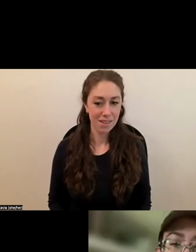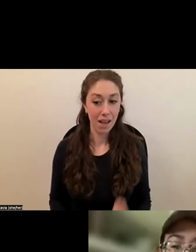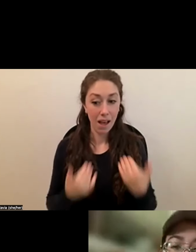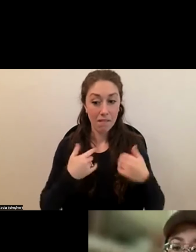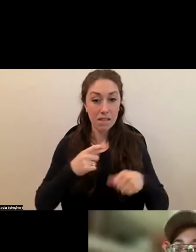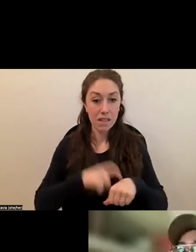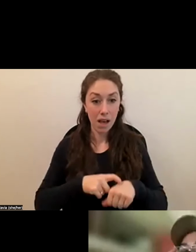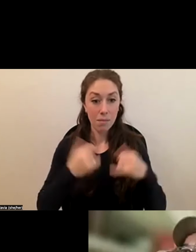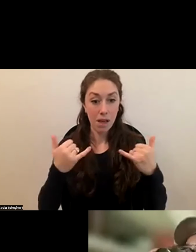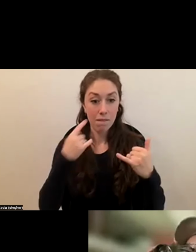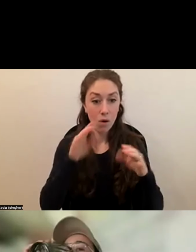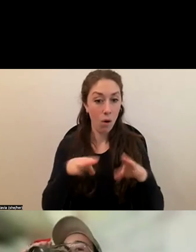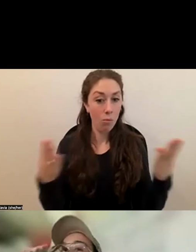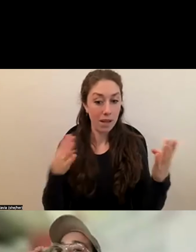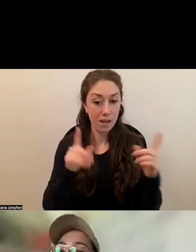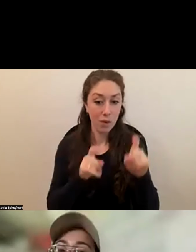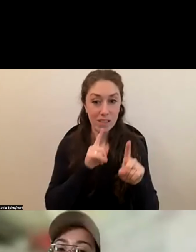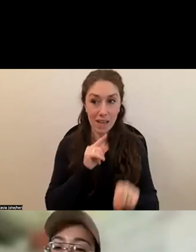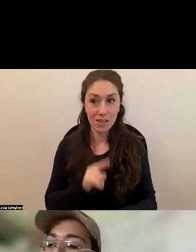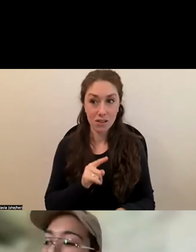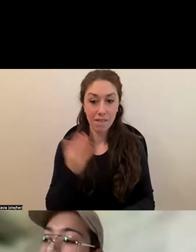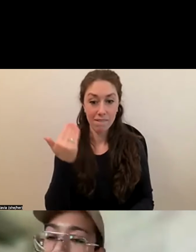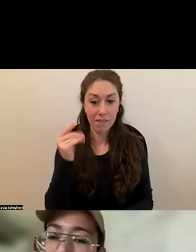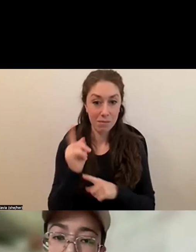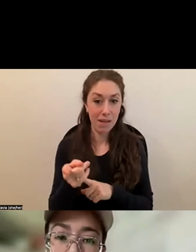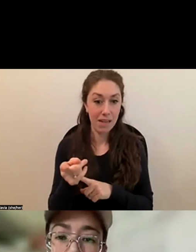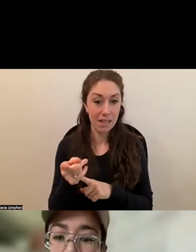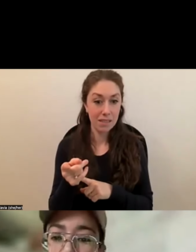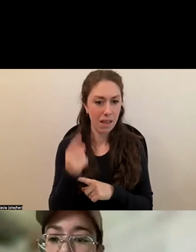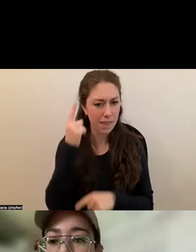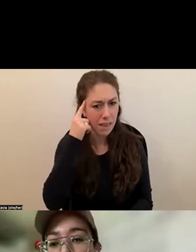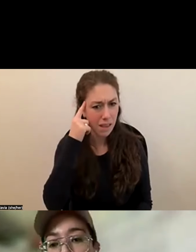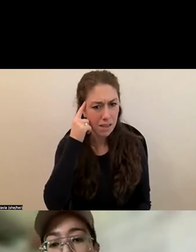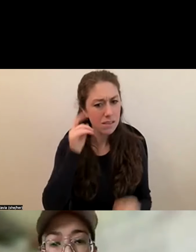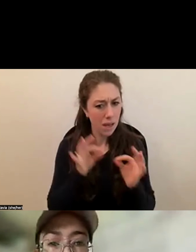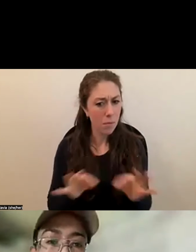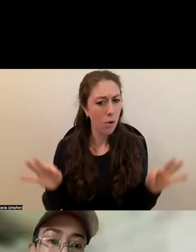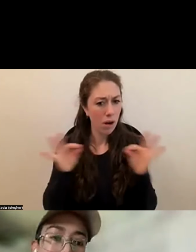for an open Q&A. We have 15 minutes. I do think it's important.